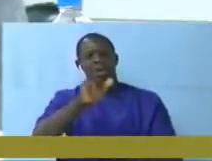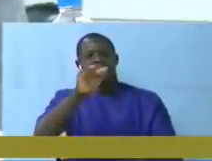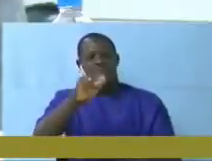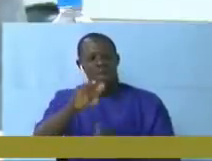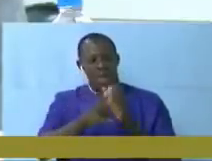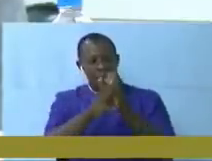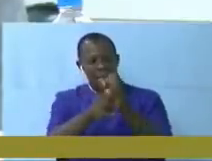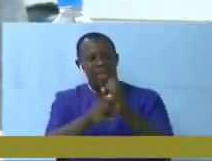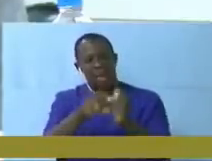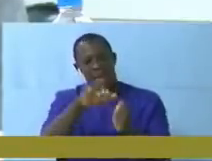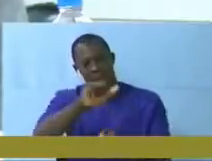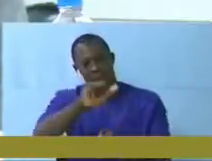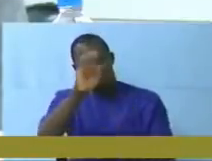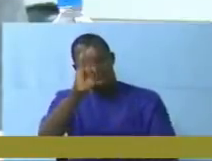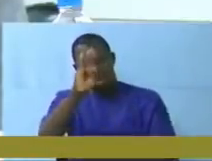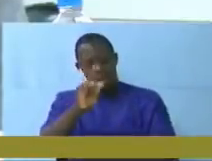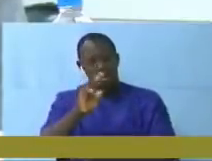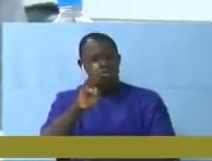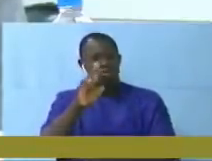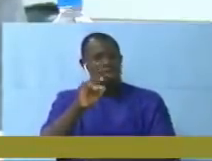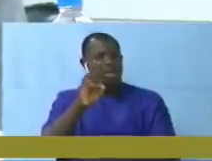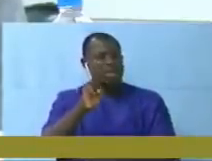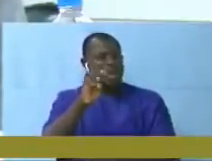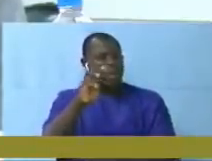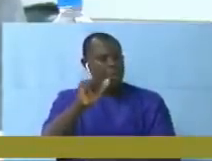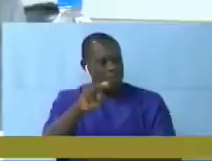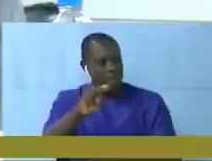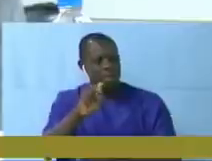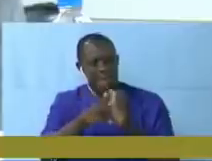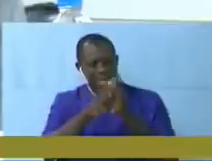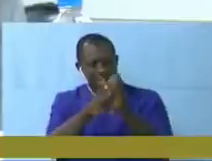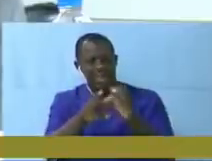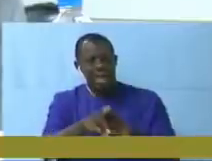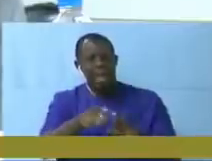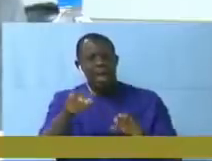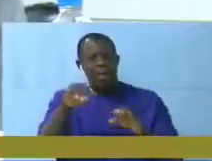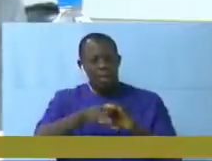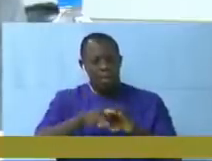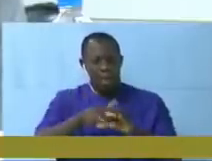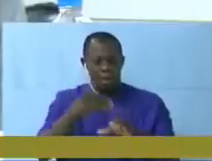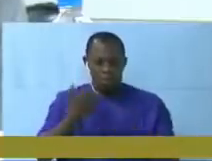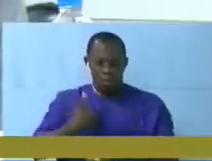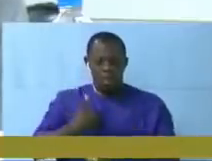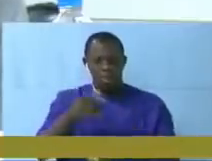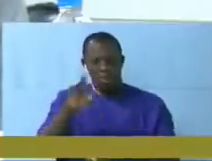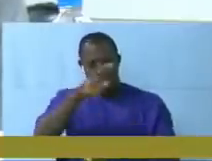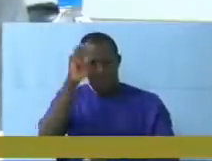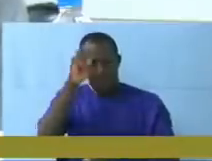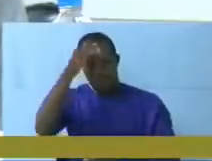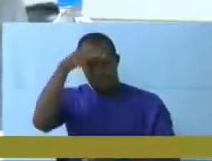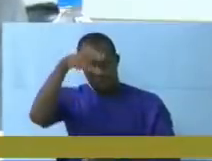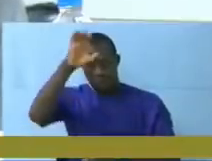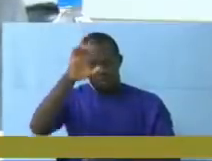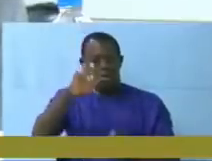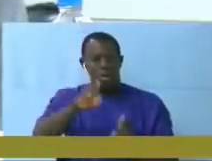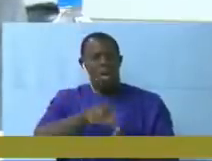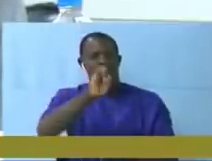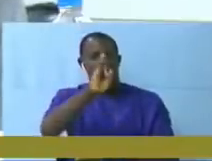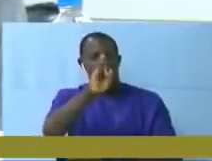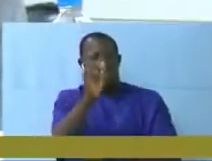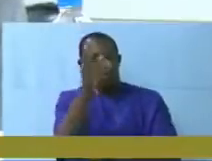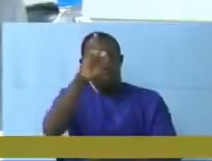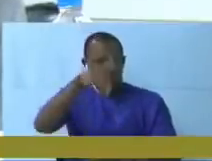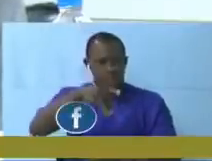confirmed. Members of the Public Service Commission needed to be confirmed. The Inspector General of